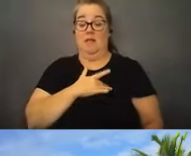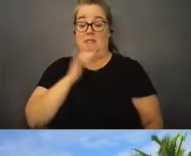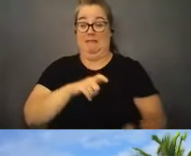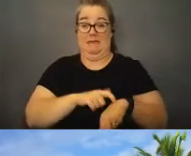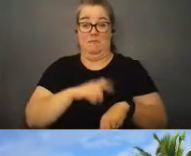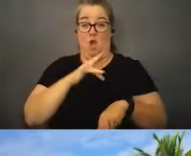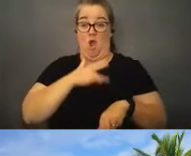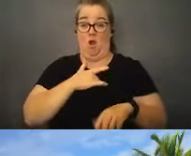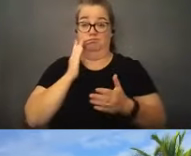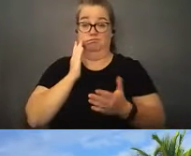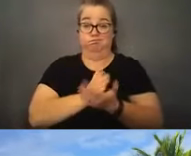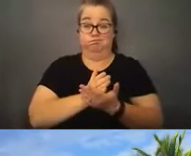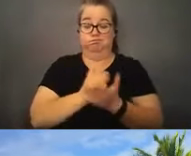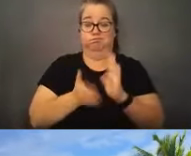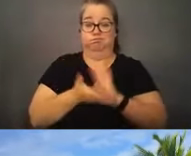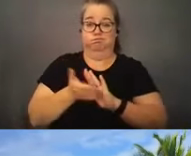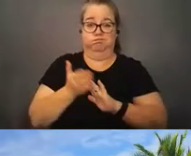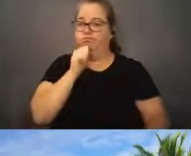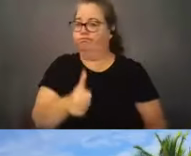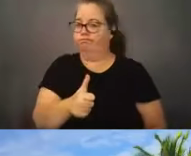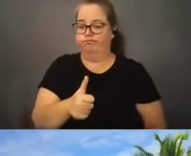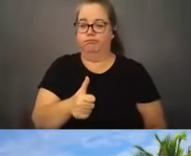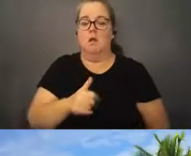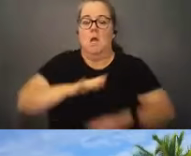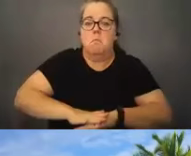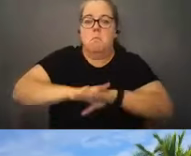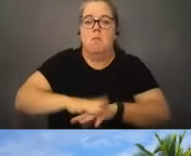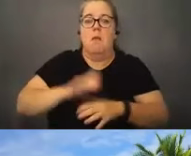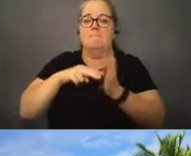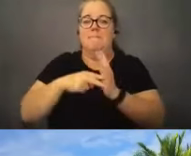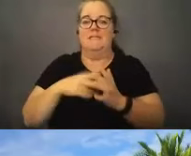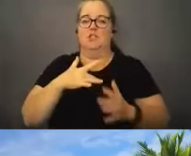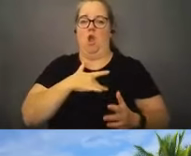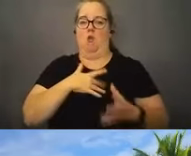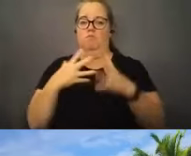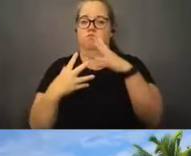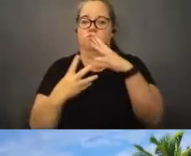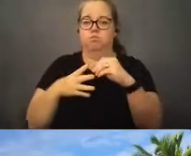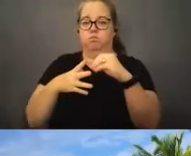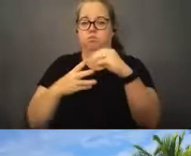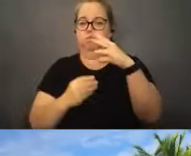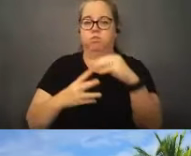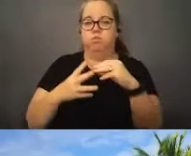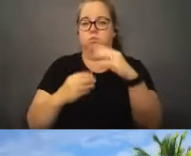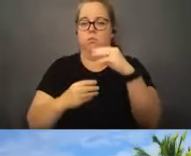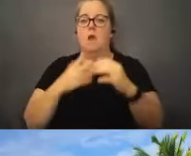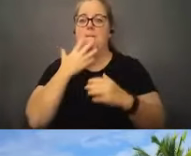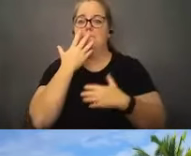CPR. So when we push on it, we're squeezing it and we are pushing that blood